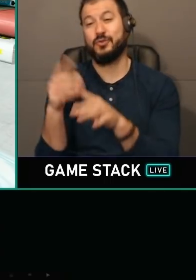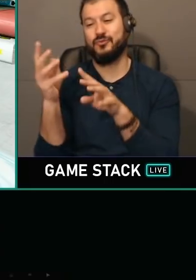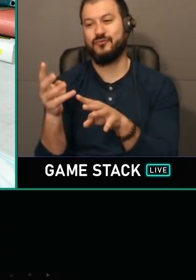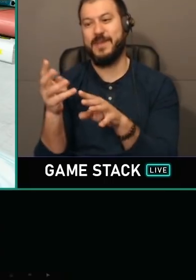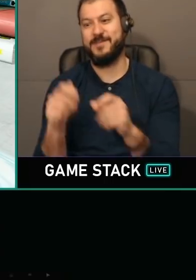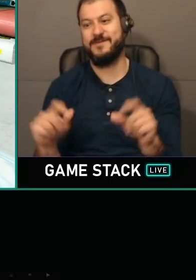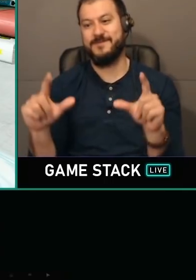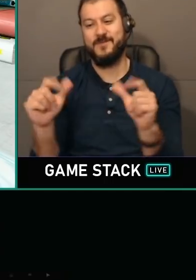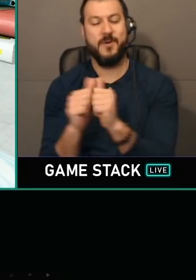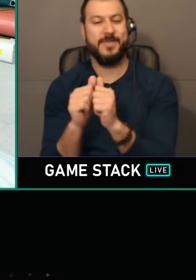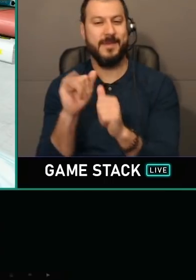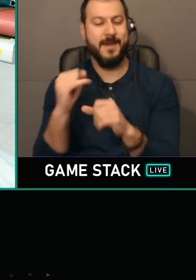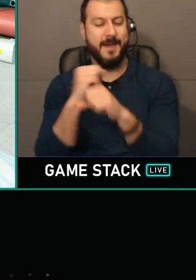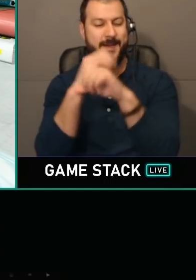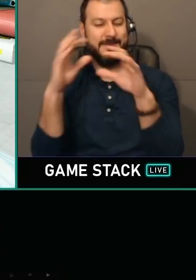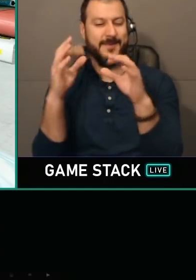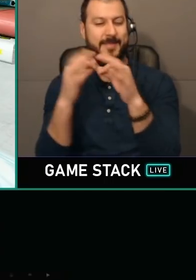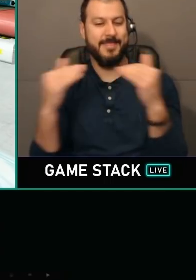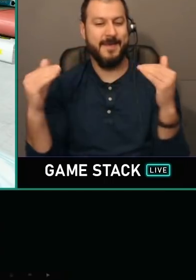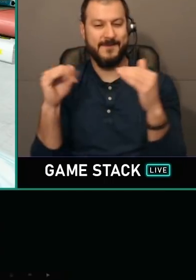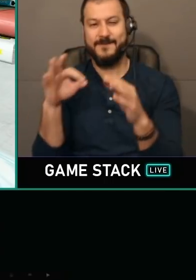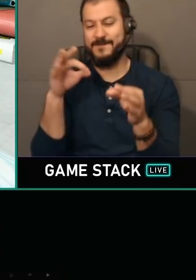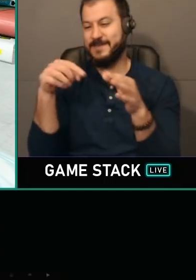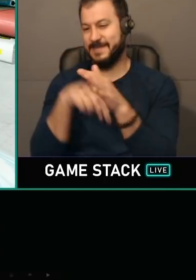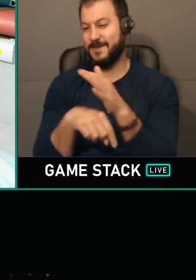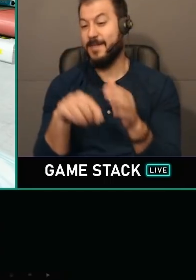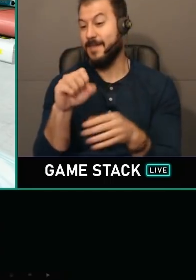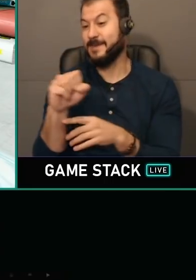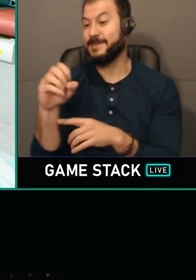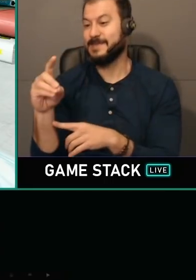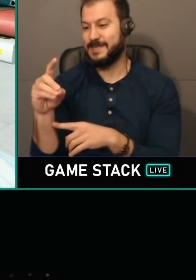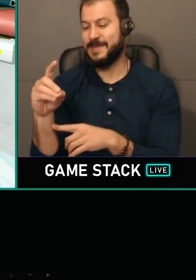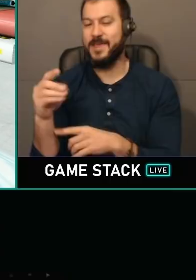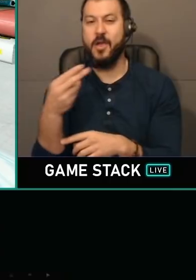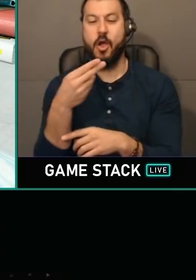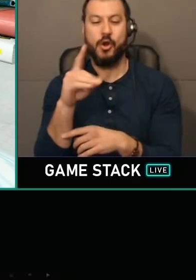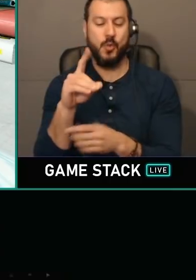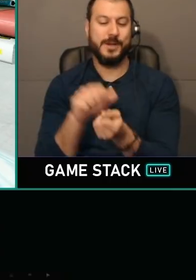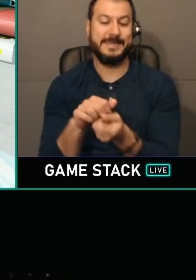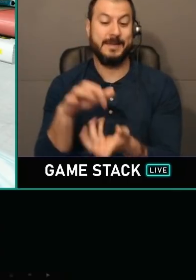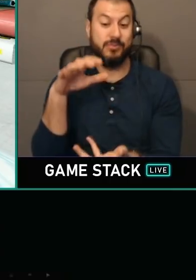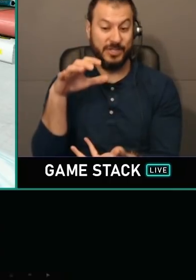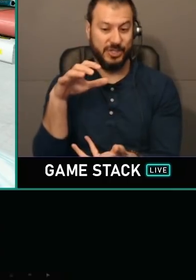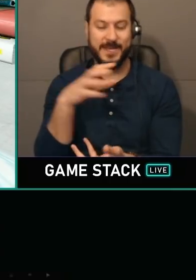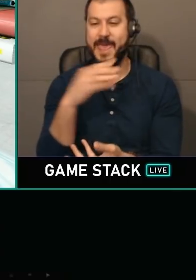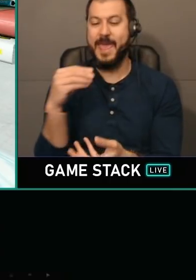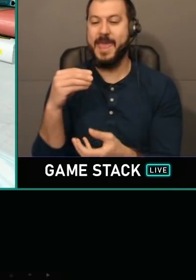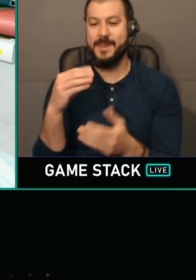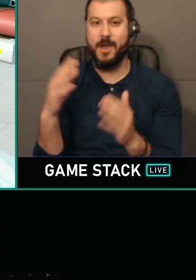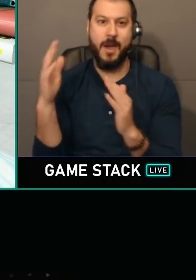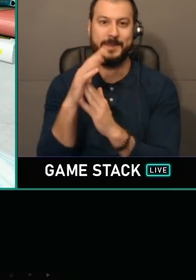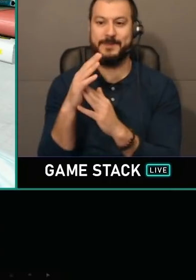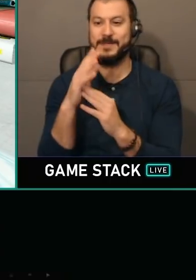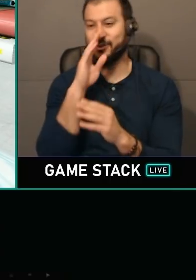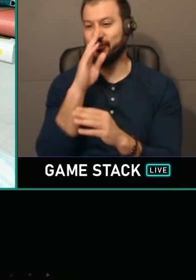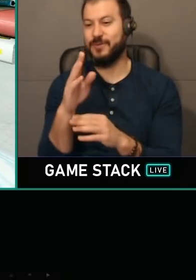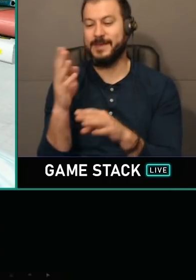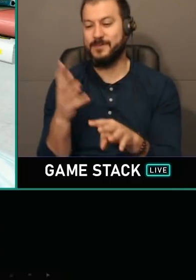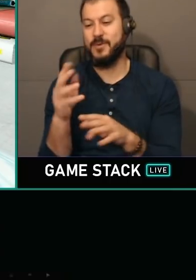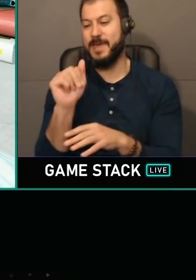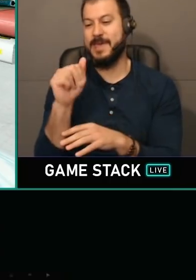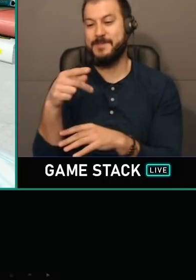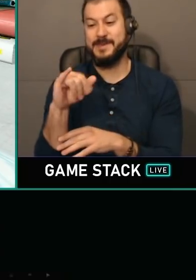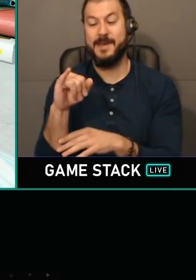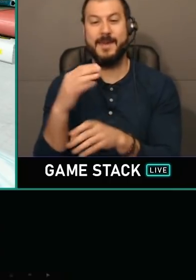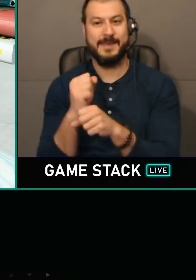of detail. Our solid-state drive, hardware decompression block, and optimized DirectStorage API gets that